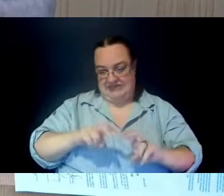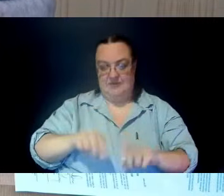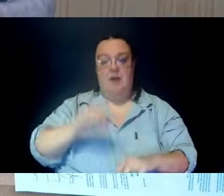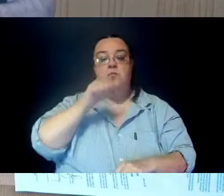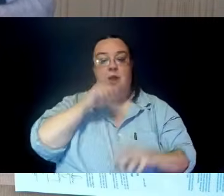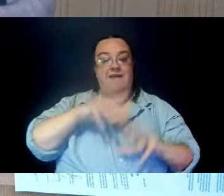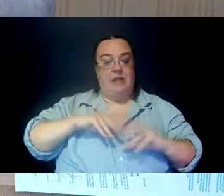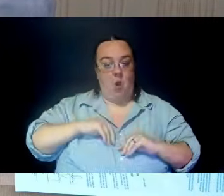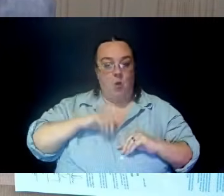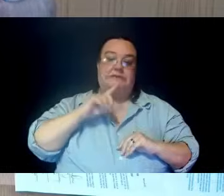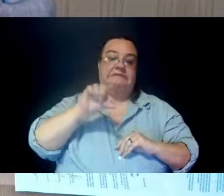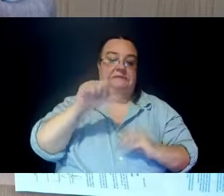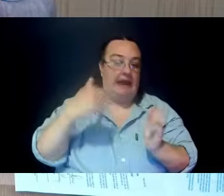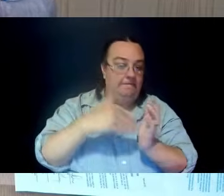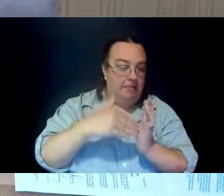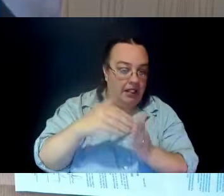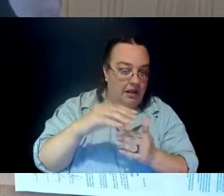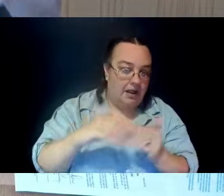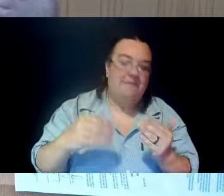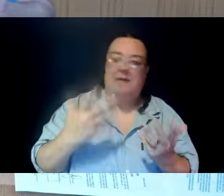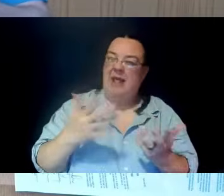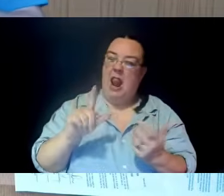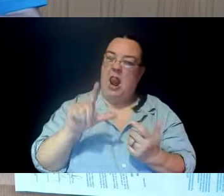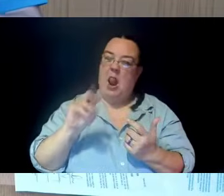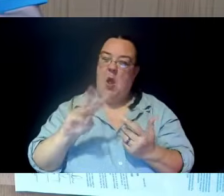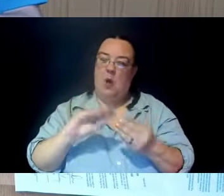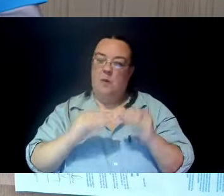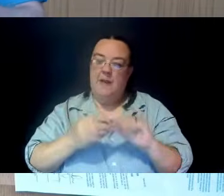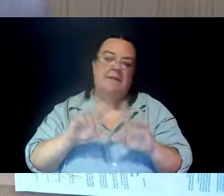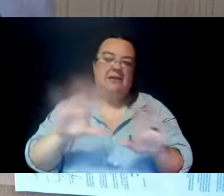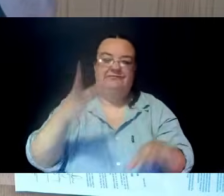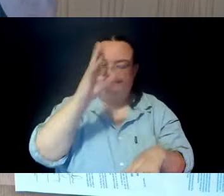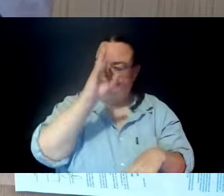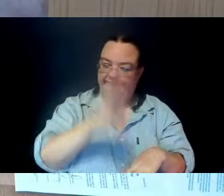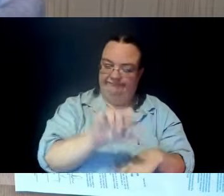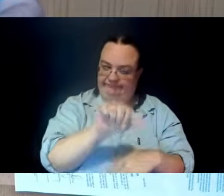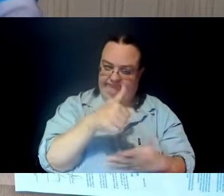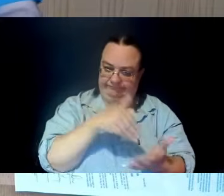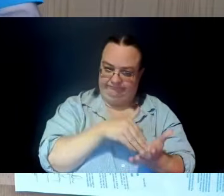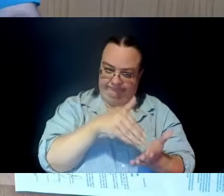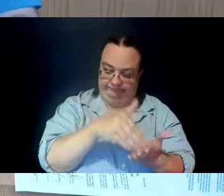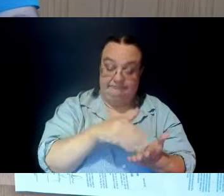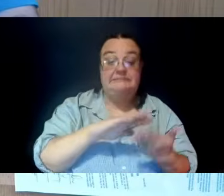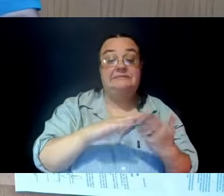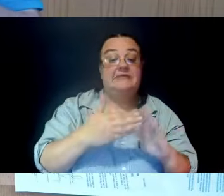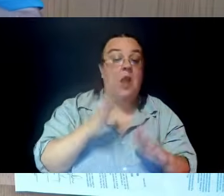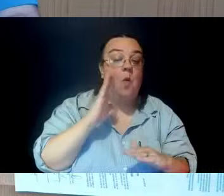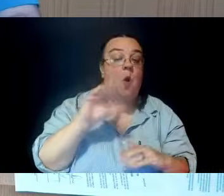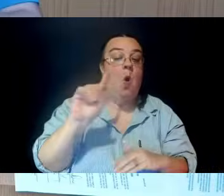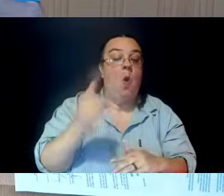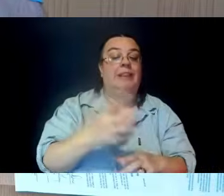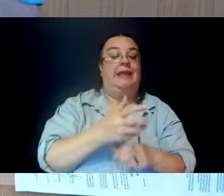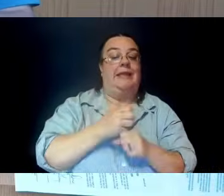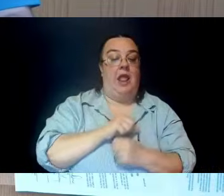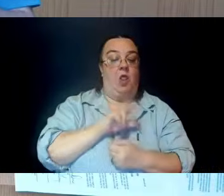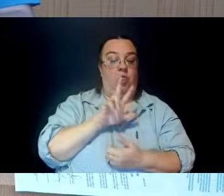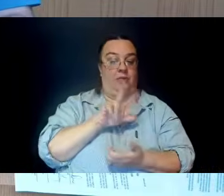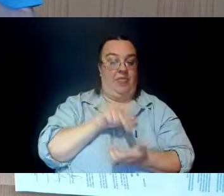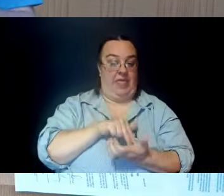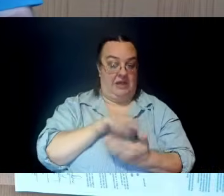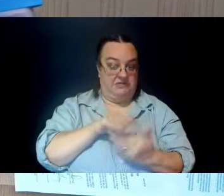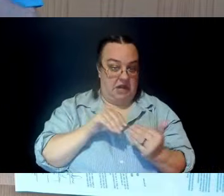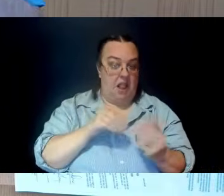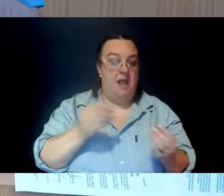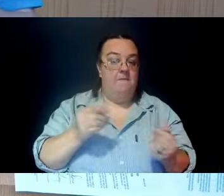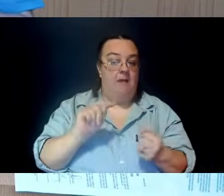million. Probably a low figure, but let's say it's $10 million. The town will only get $3,000 in property